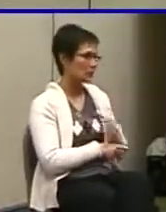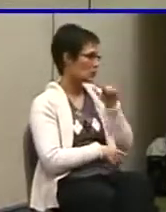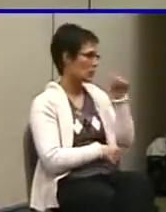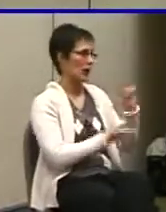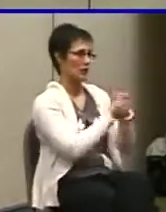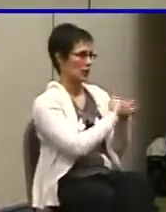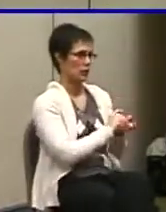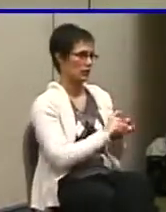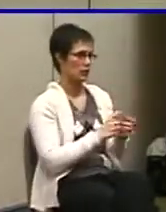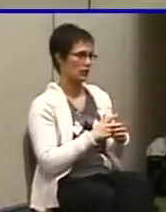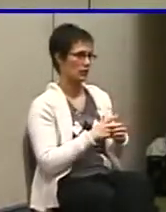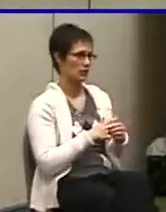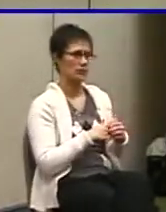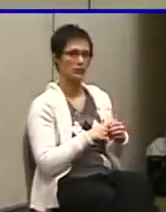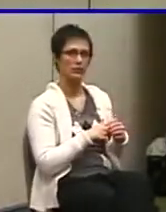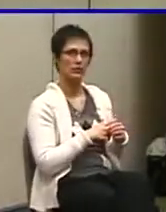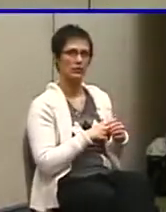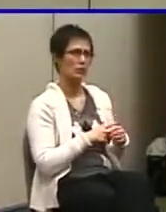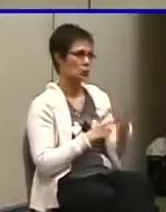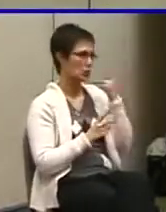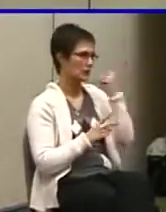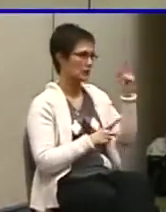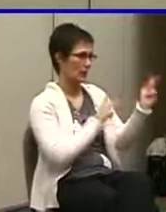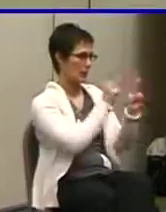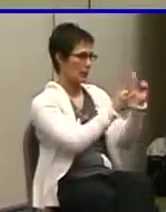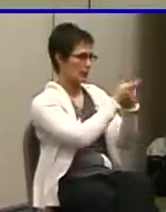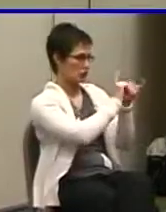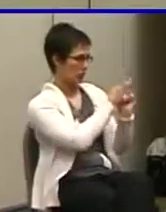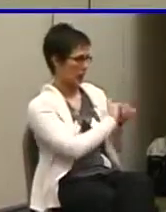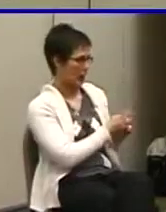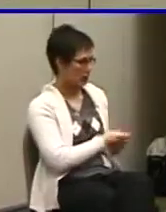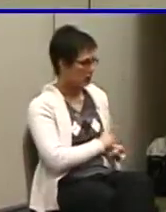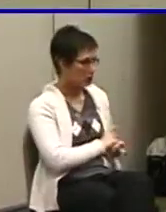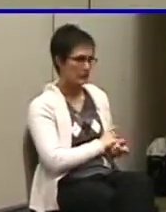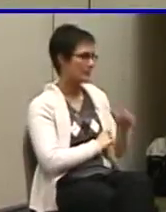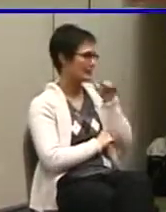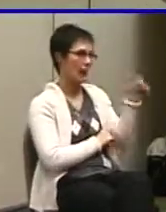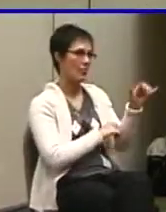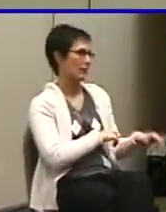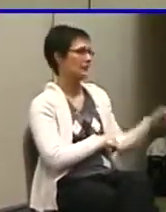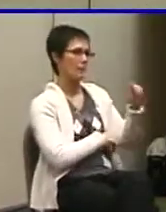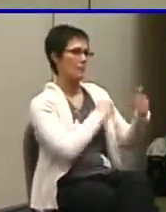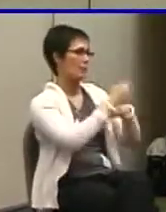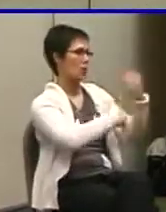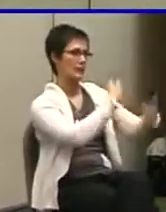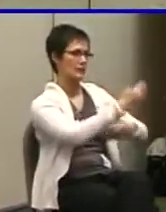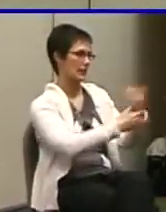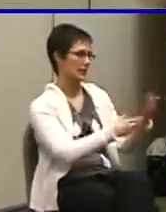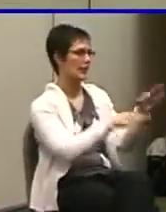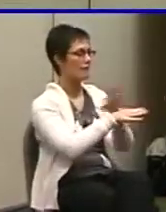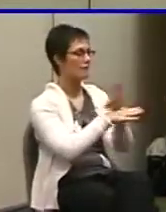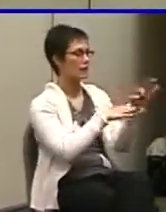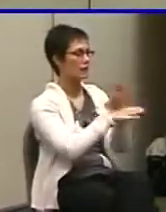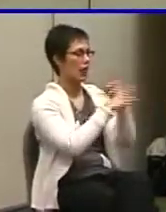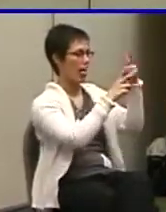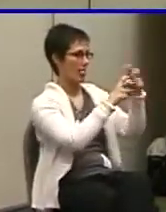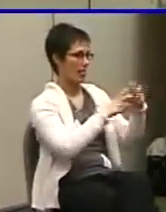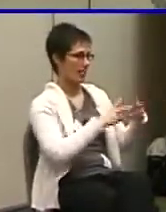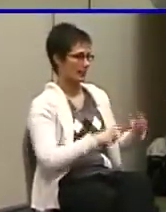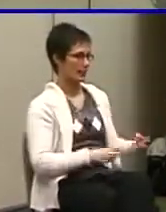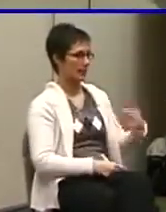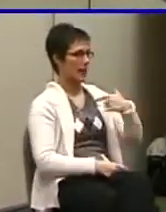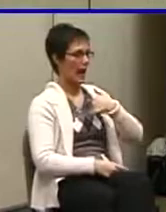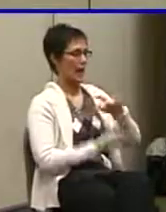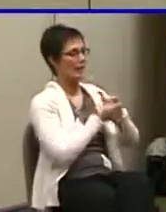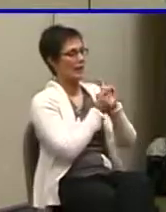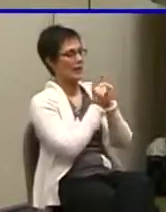words. Oftentimes you'll see people use these as though it's the same process. It's not. In a functional analysis, I actually manipulate what I think